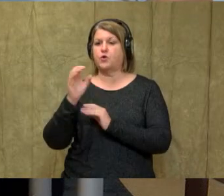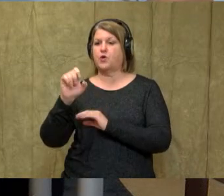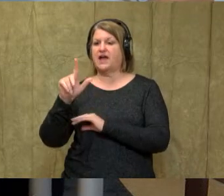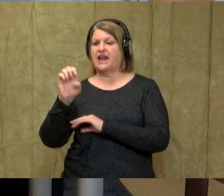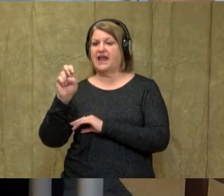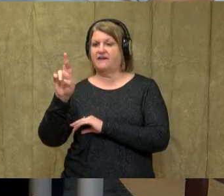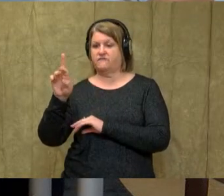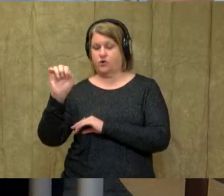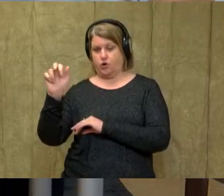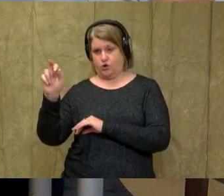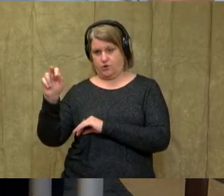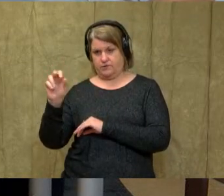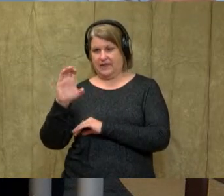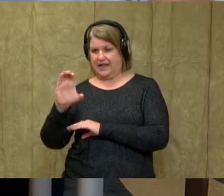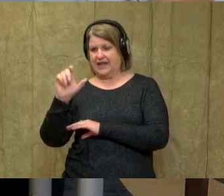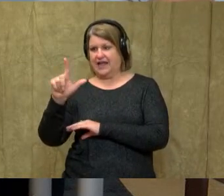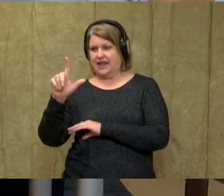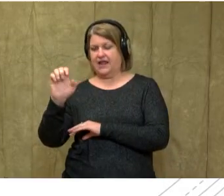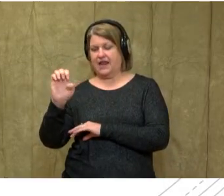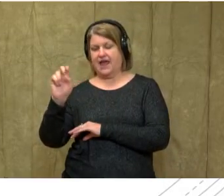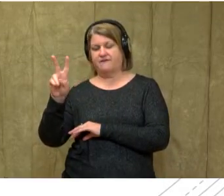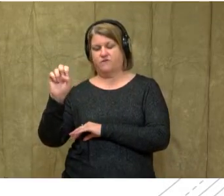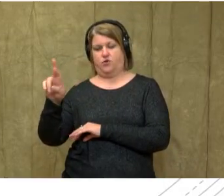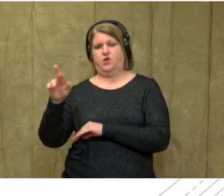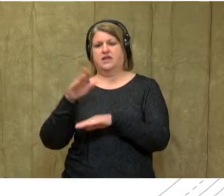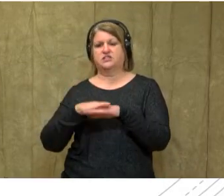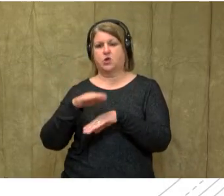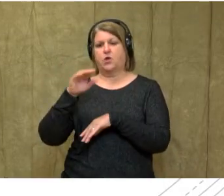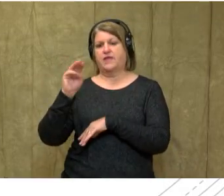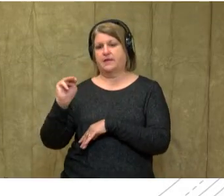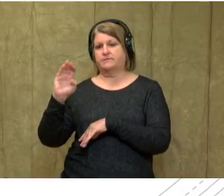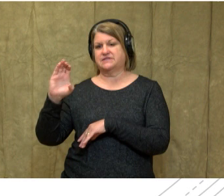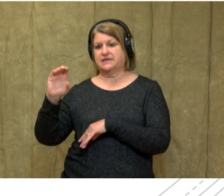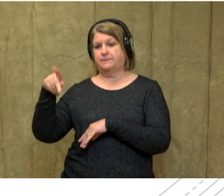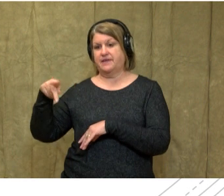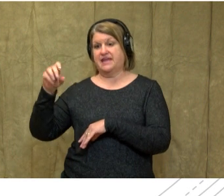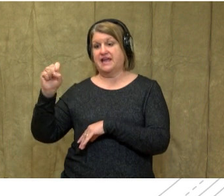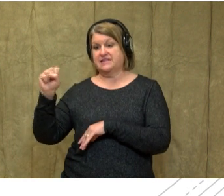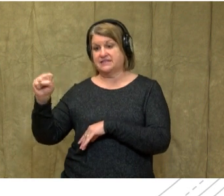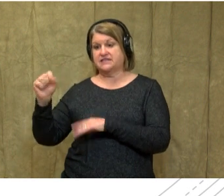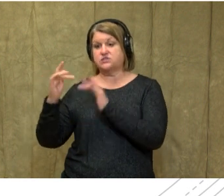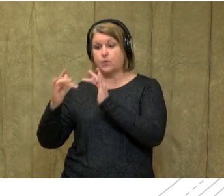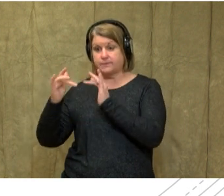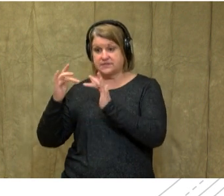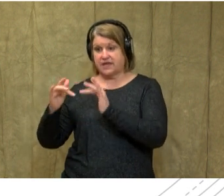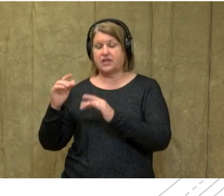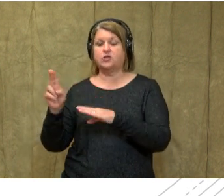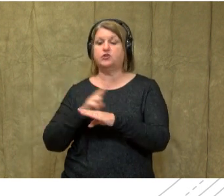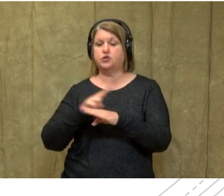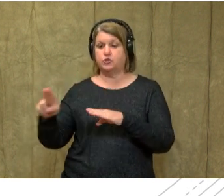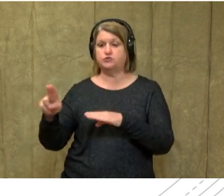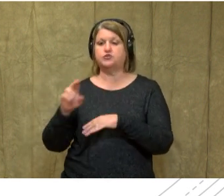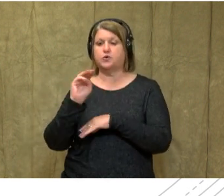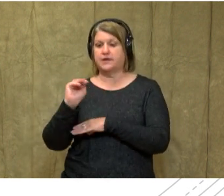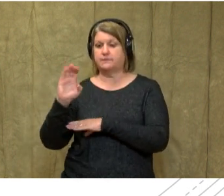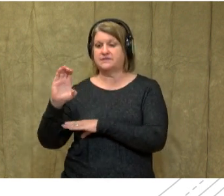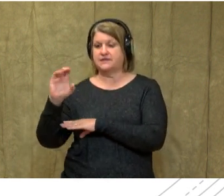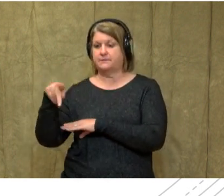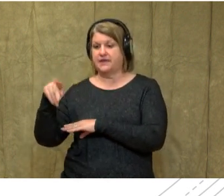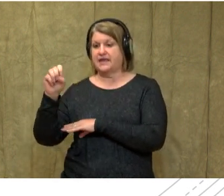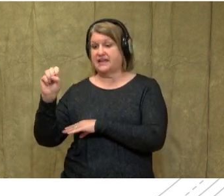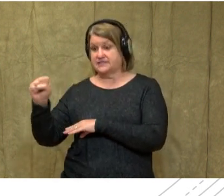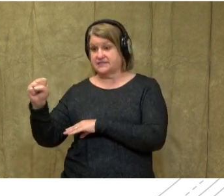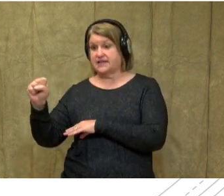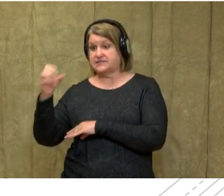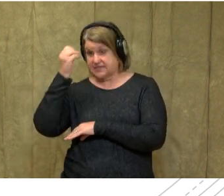mcpss.com website. So every bit of this that we're speaking of is you use your MCPSS credentials to log in. So all of